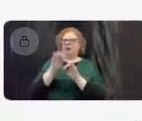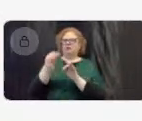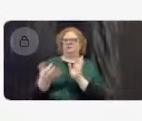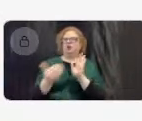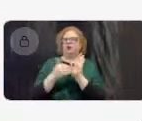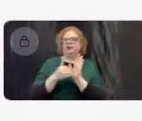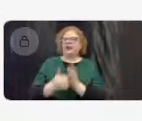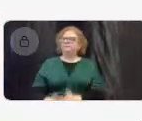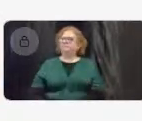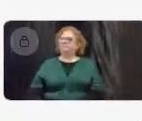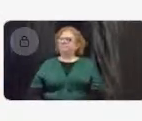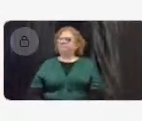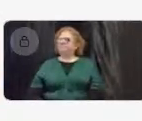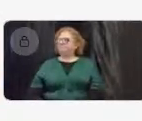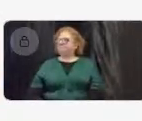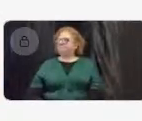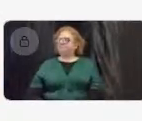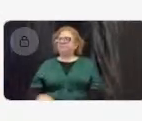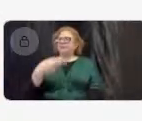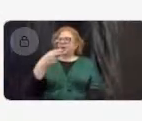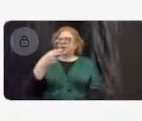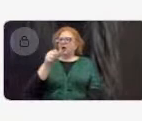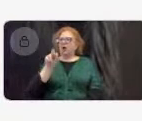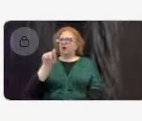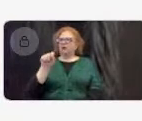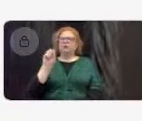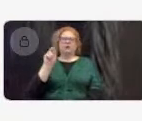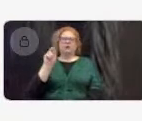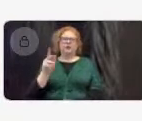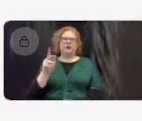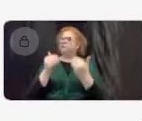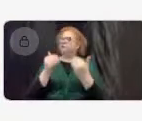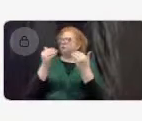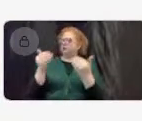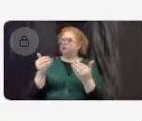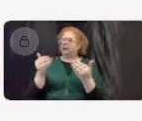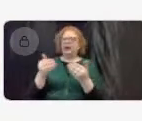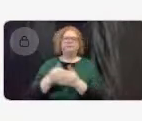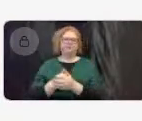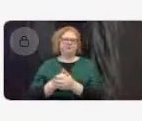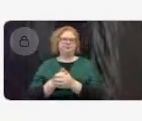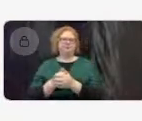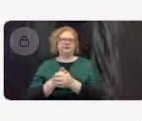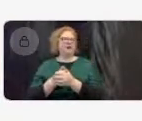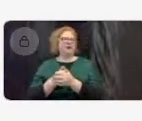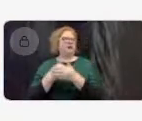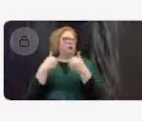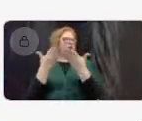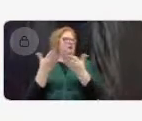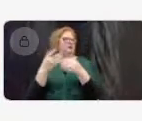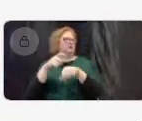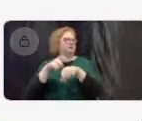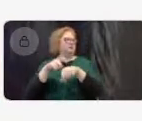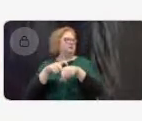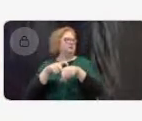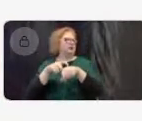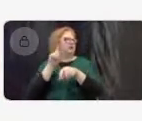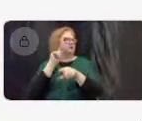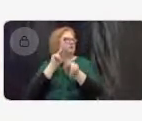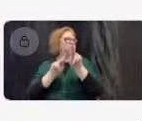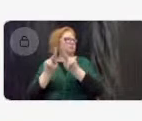you. All right. All right, so let's carry on here. And we will give just a moment for any of